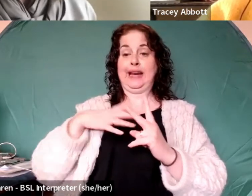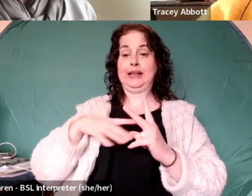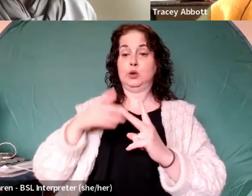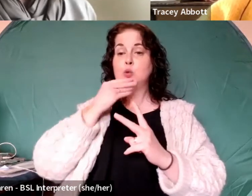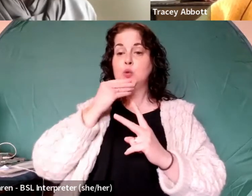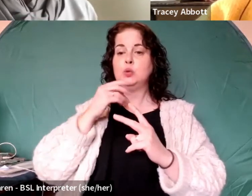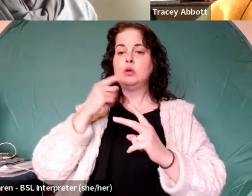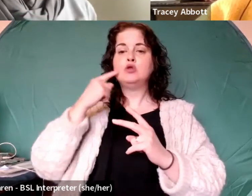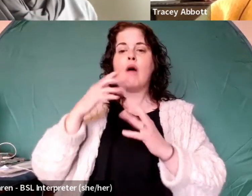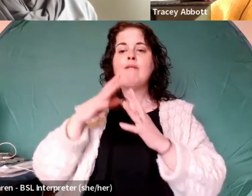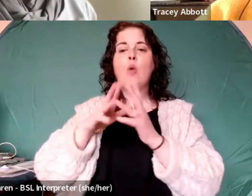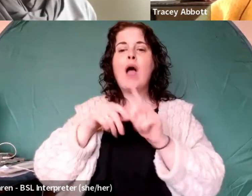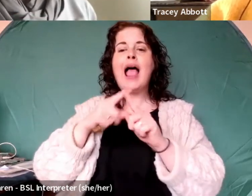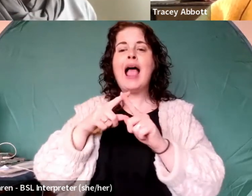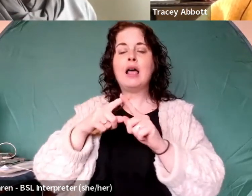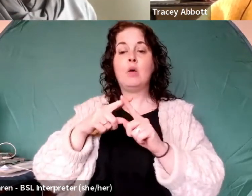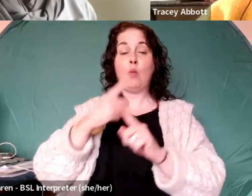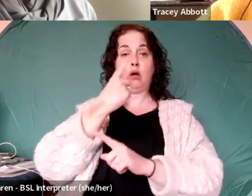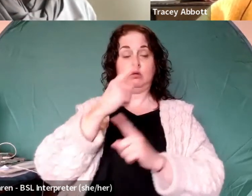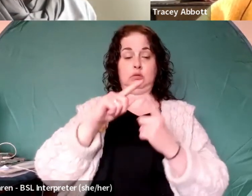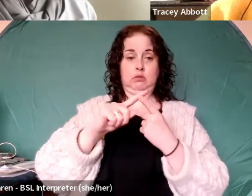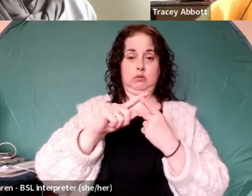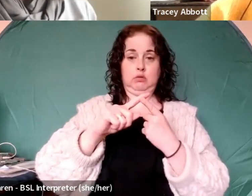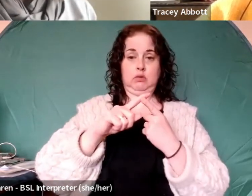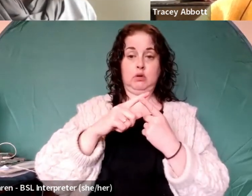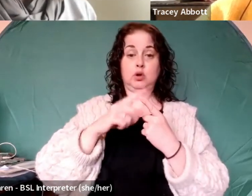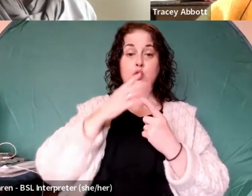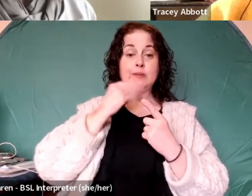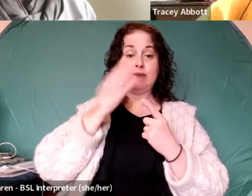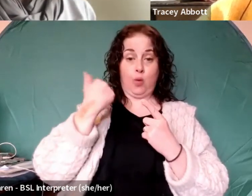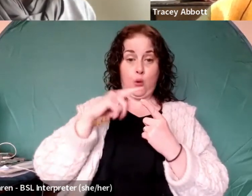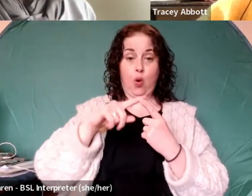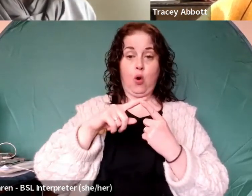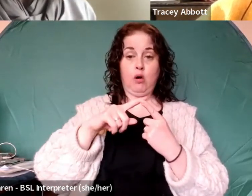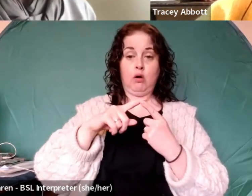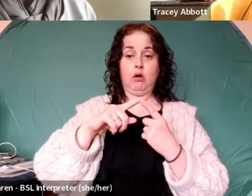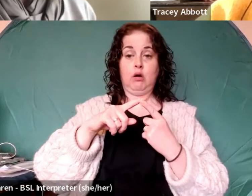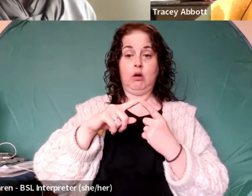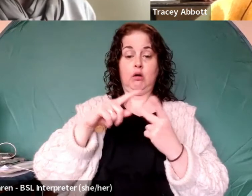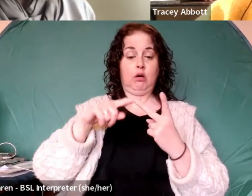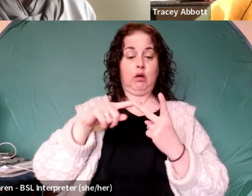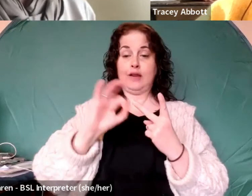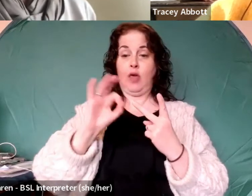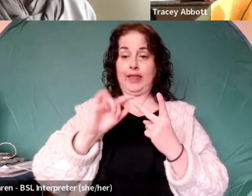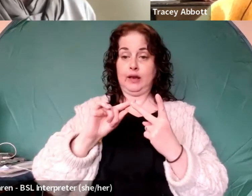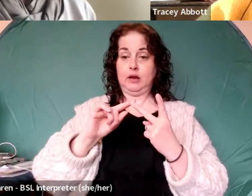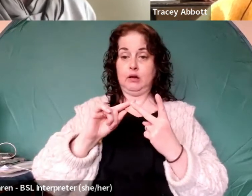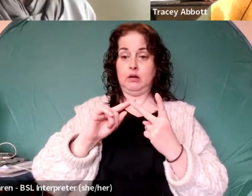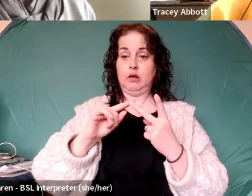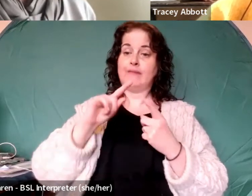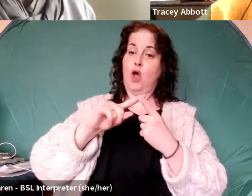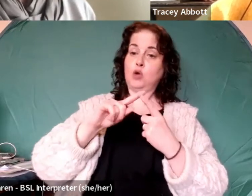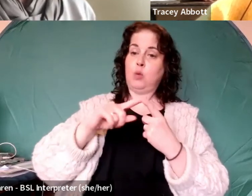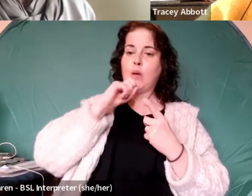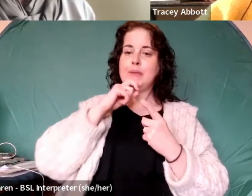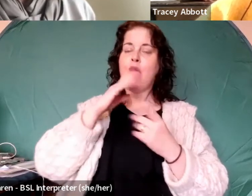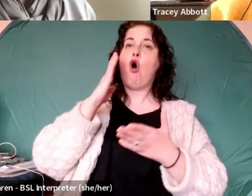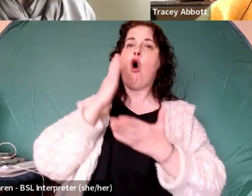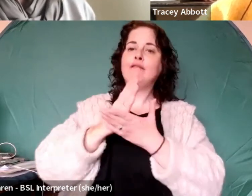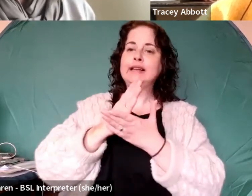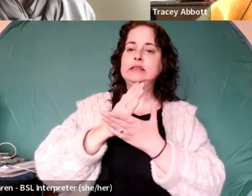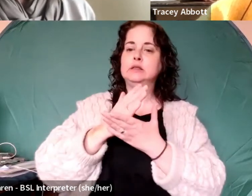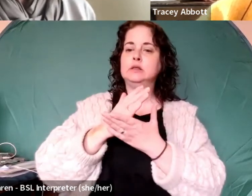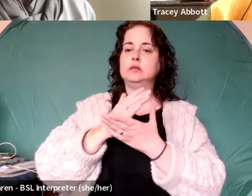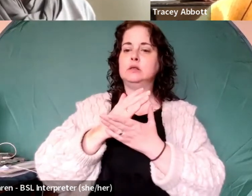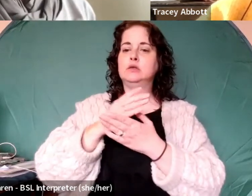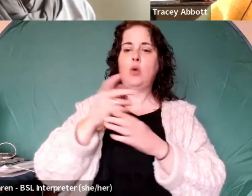some software, and one had used that software before and somebody else hadn't, you'd think, well, the first one is going to be the obvious, you haven't got